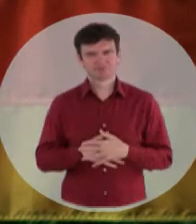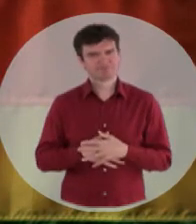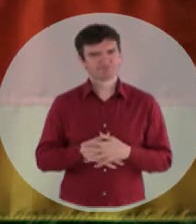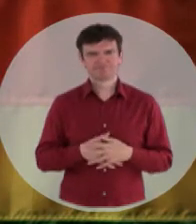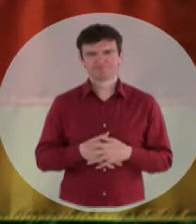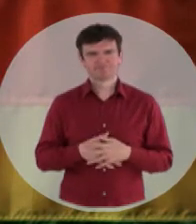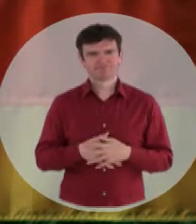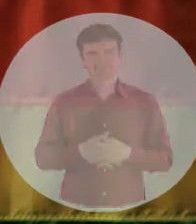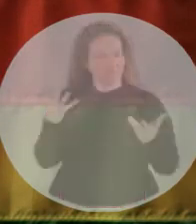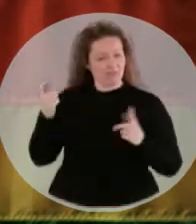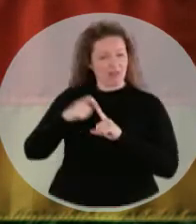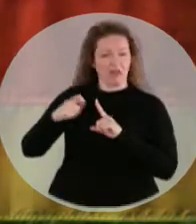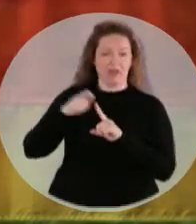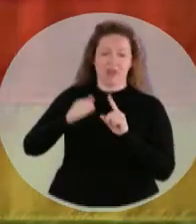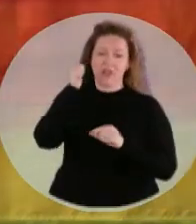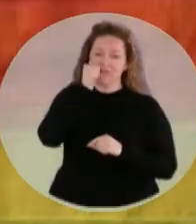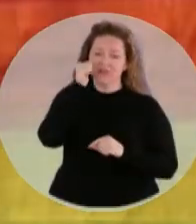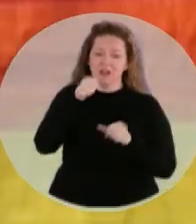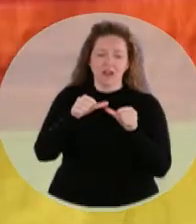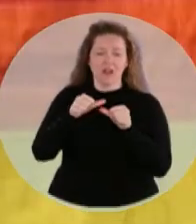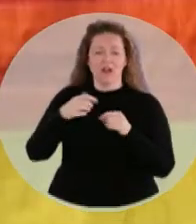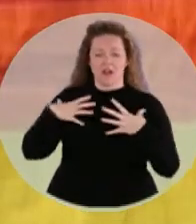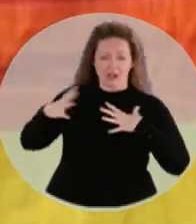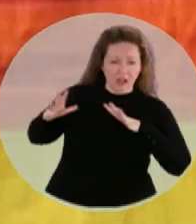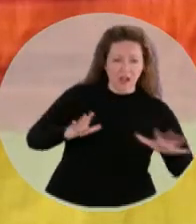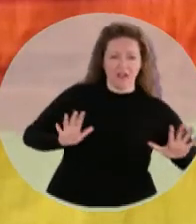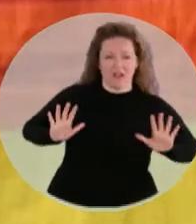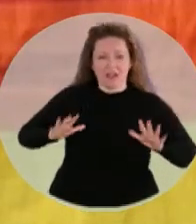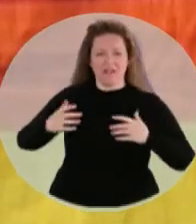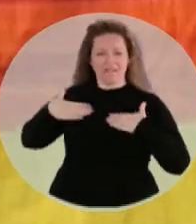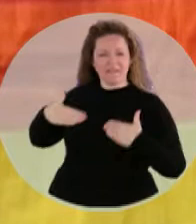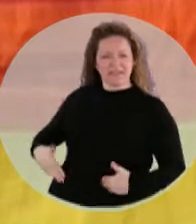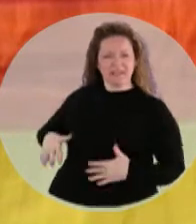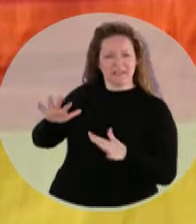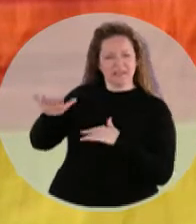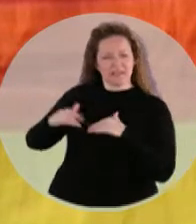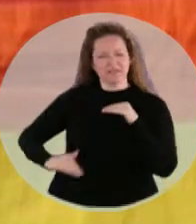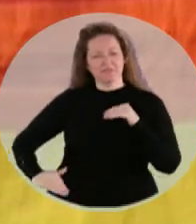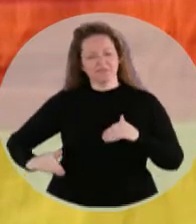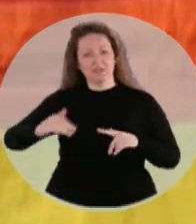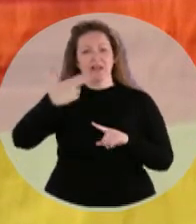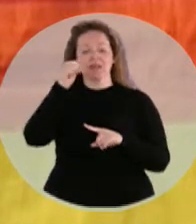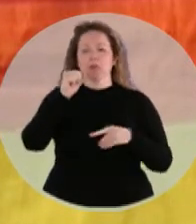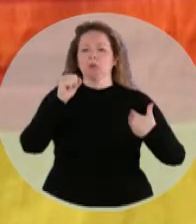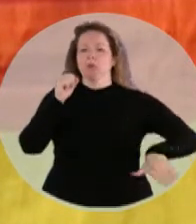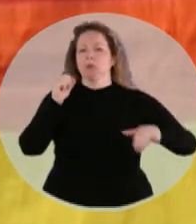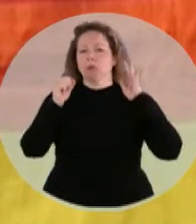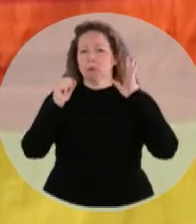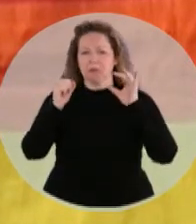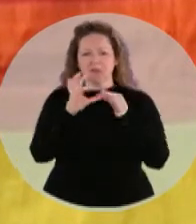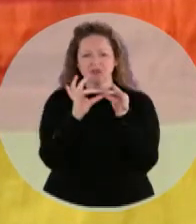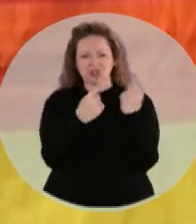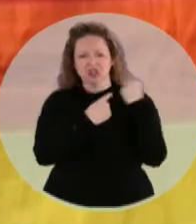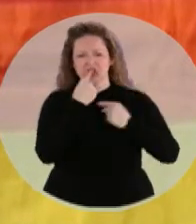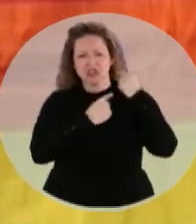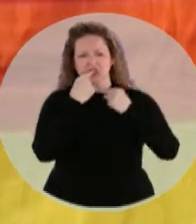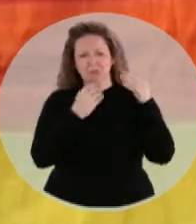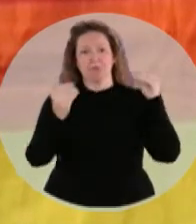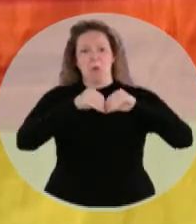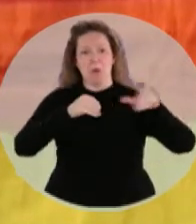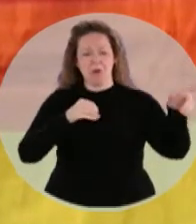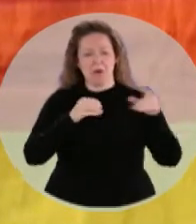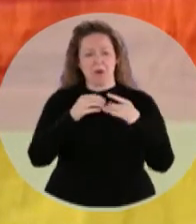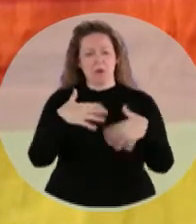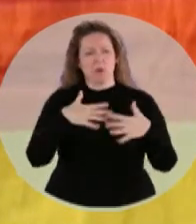name calling hurts, Physical was more so in public school, but then in high school it was more the verbal, which I find a lot